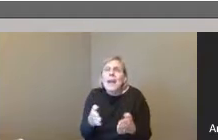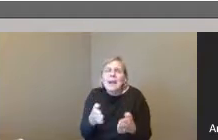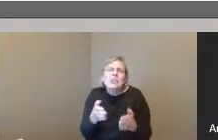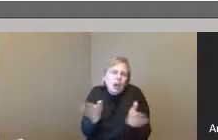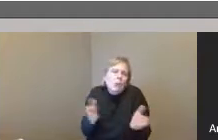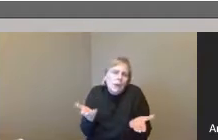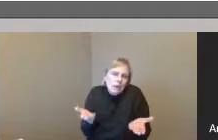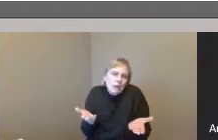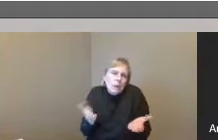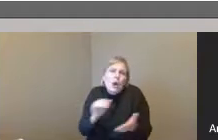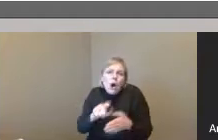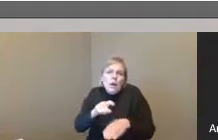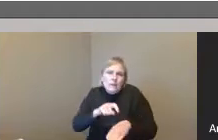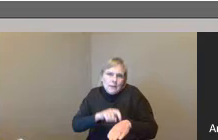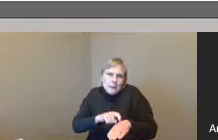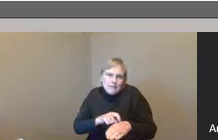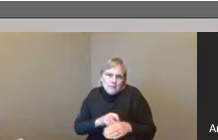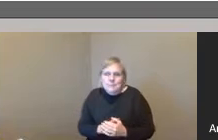generally all the time.